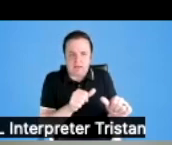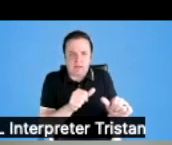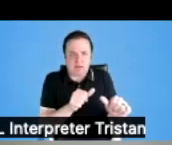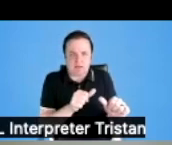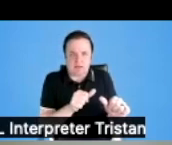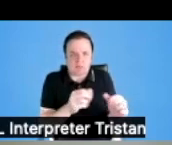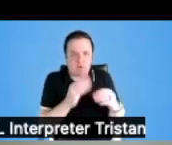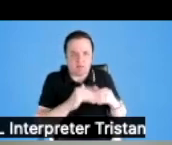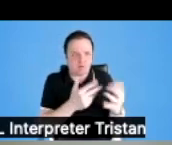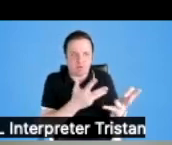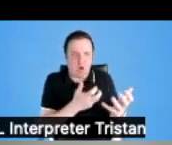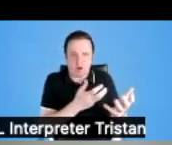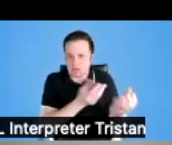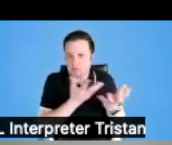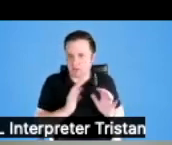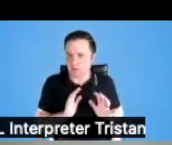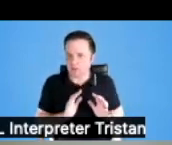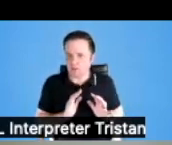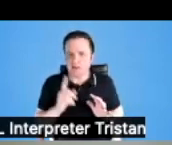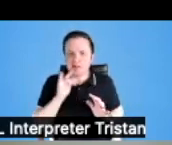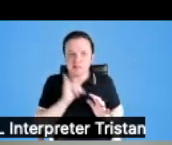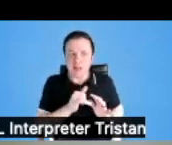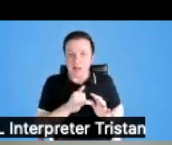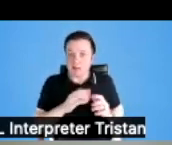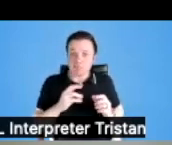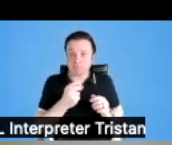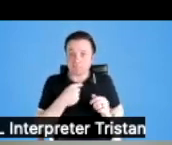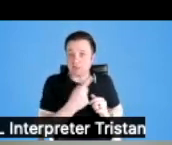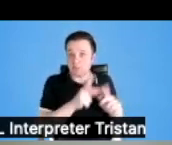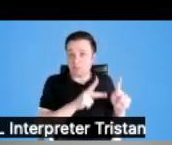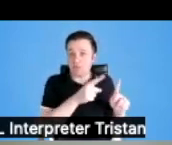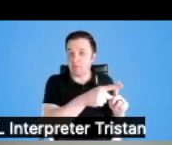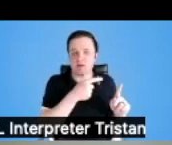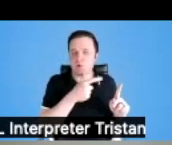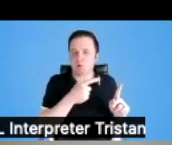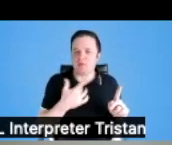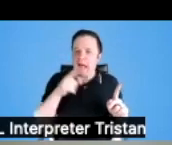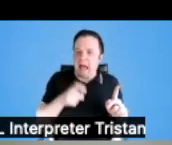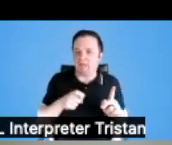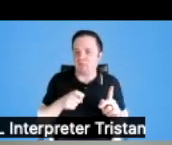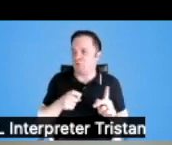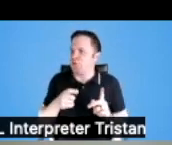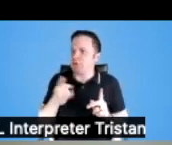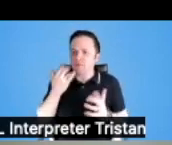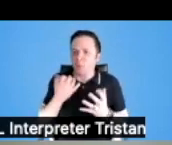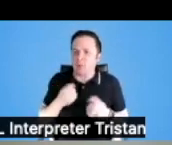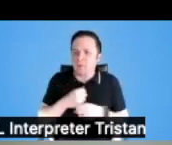want to share. And I think front loading that for folks so they don't feel like they have to in order to be considered worthy enough is